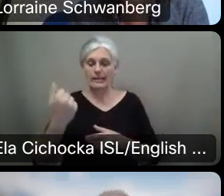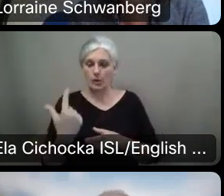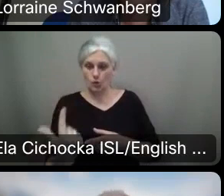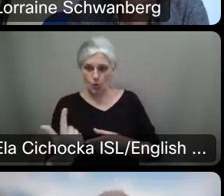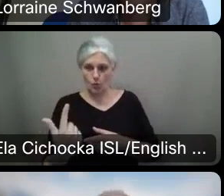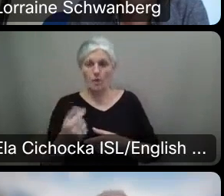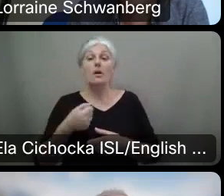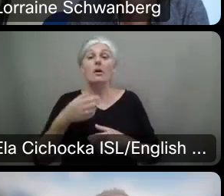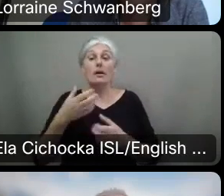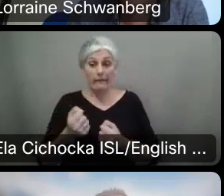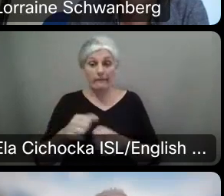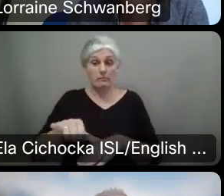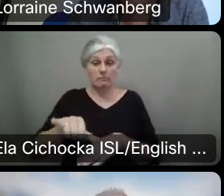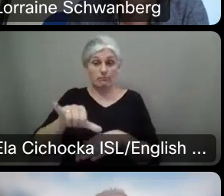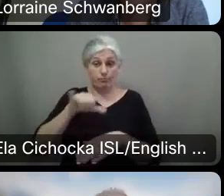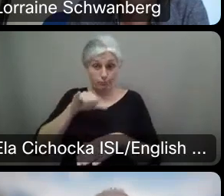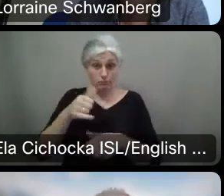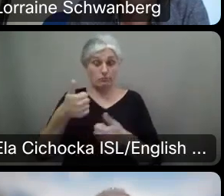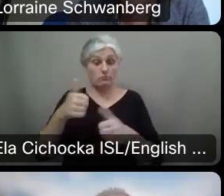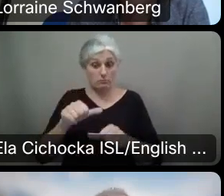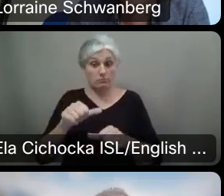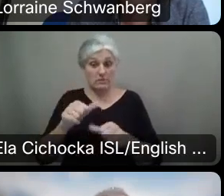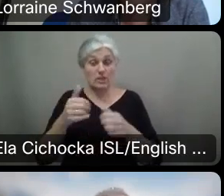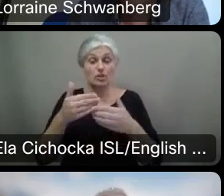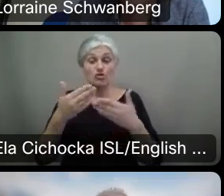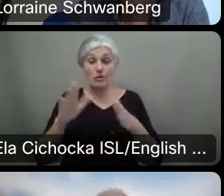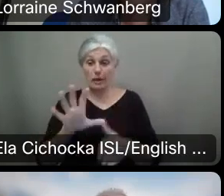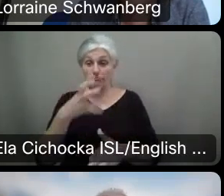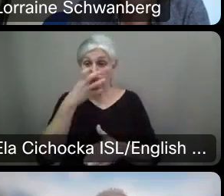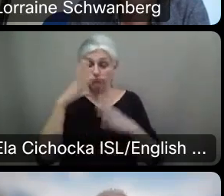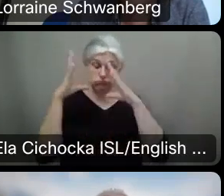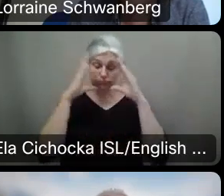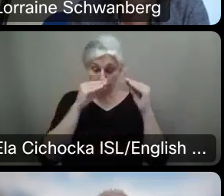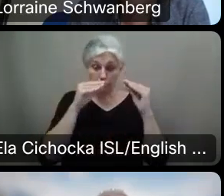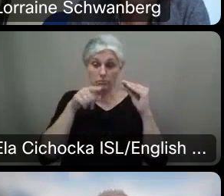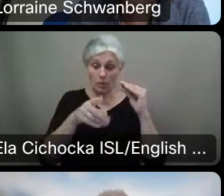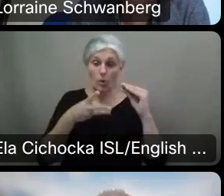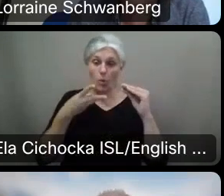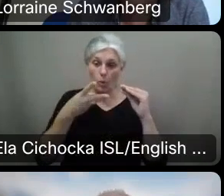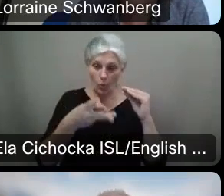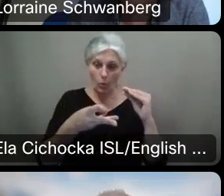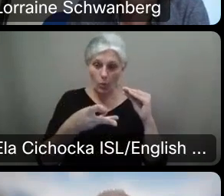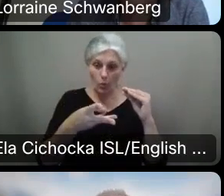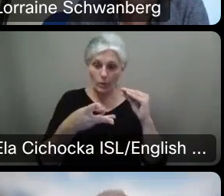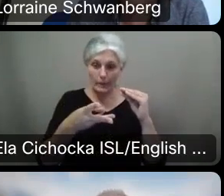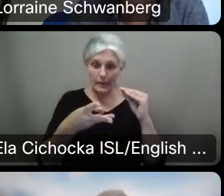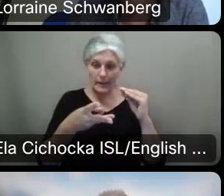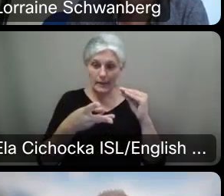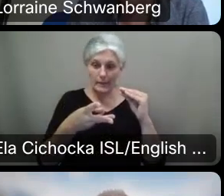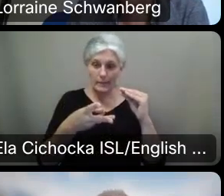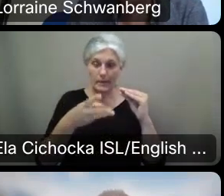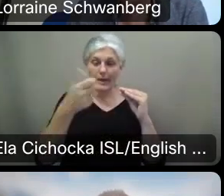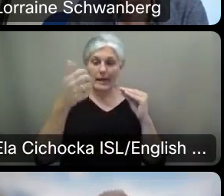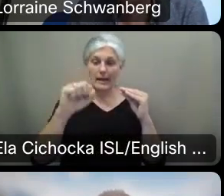surgery by an anaesthetist with a general anaesthetic by anaesthetist would be classified as